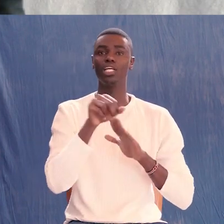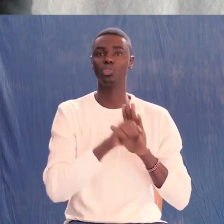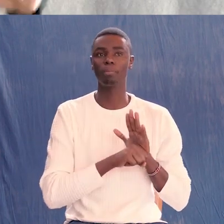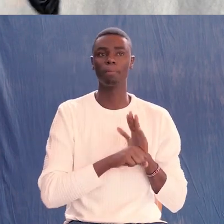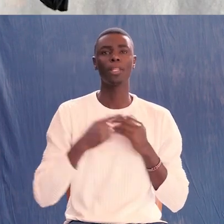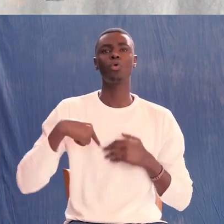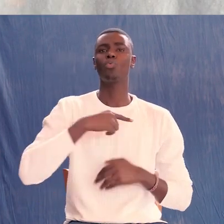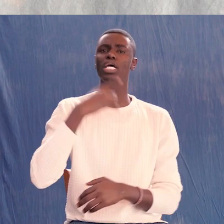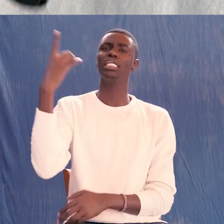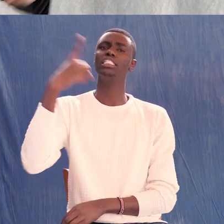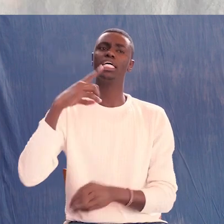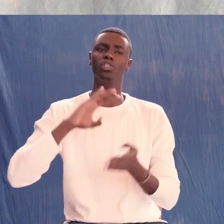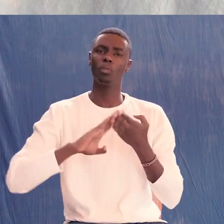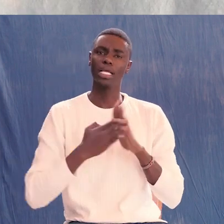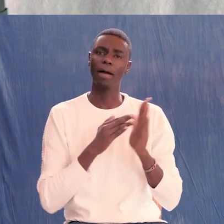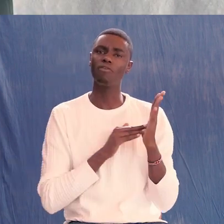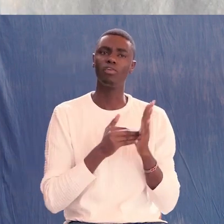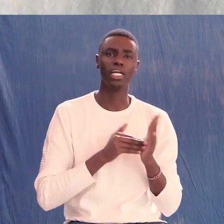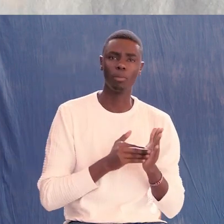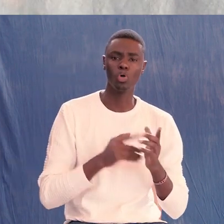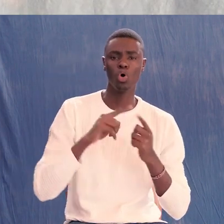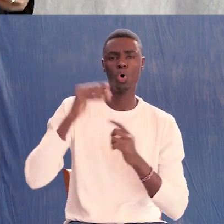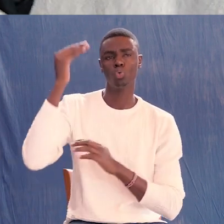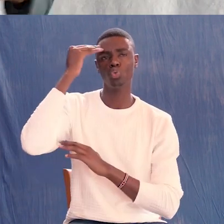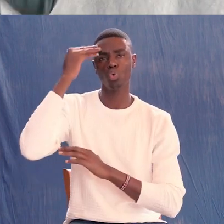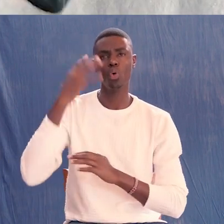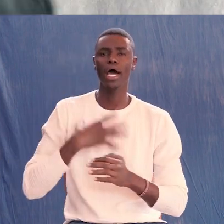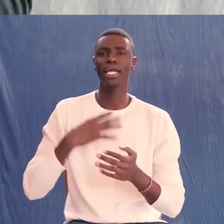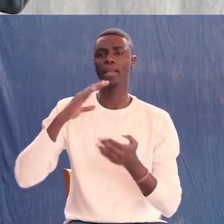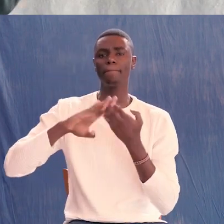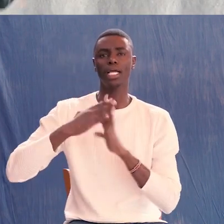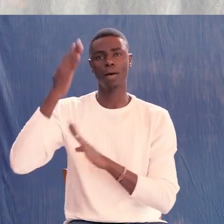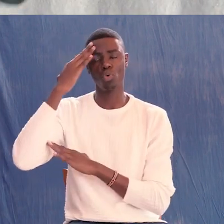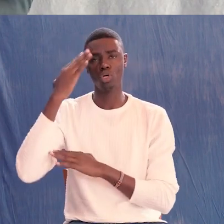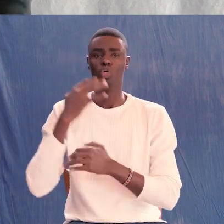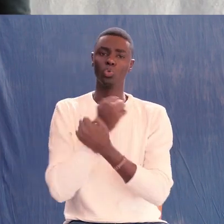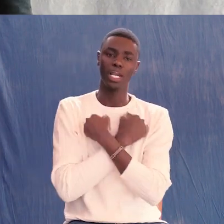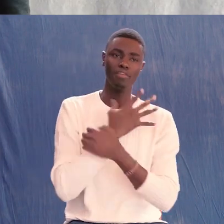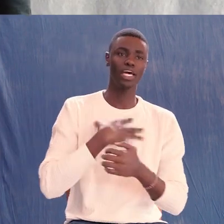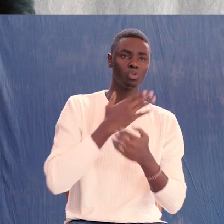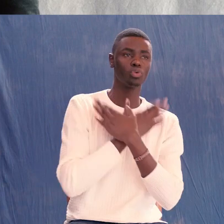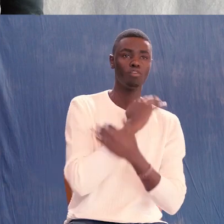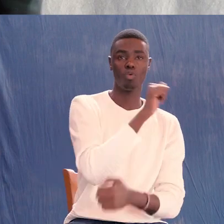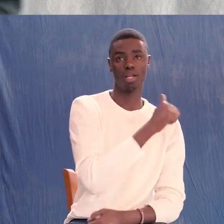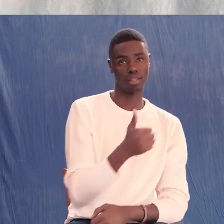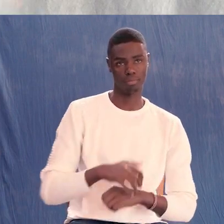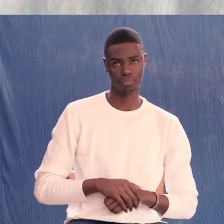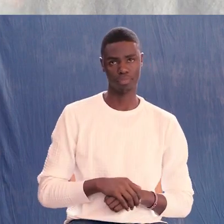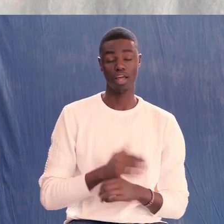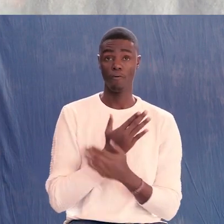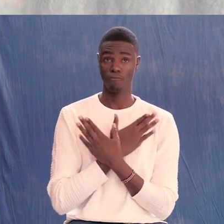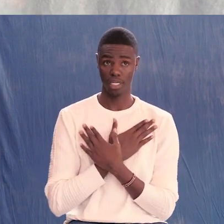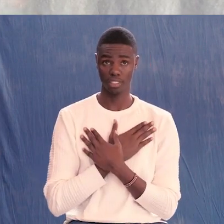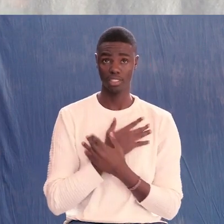We're designed to be vulnerable, to know and be known, to love and be loved. And friends, while